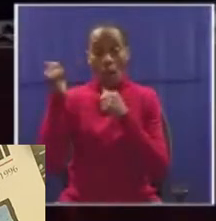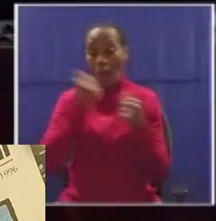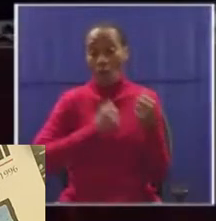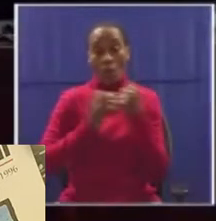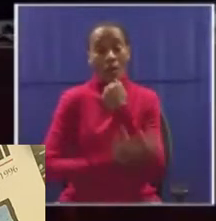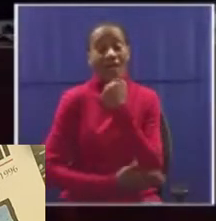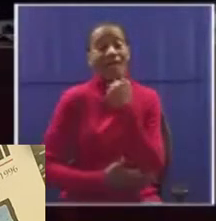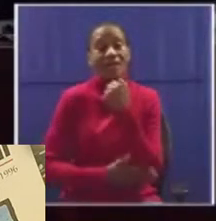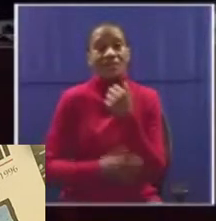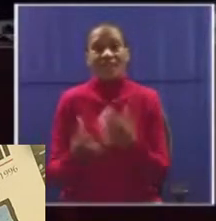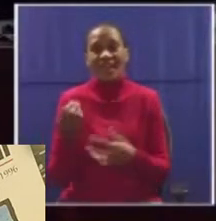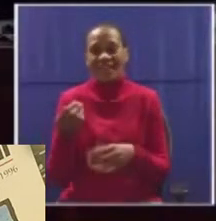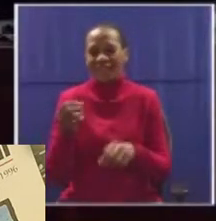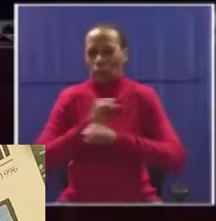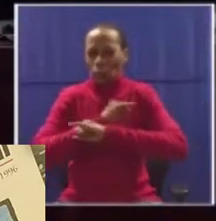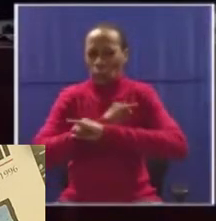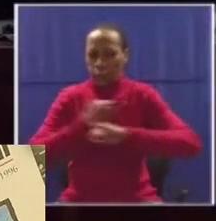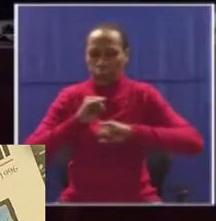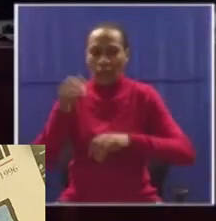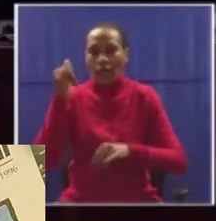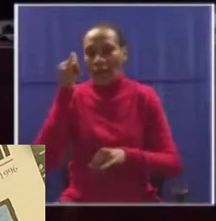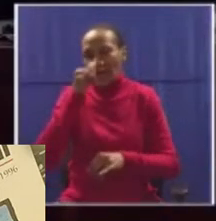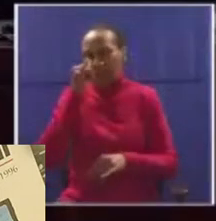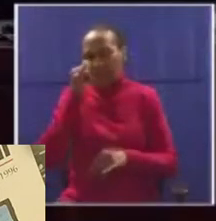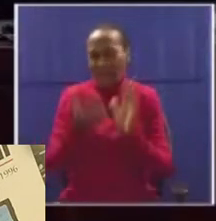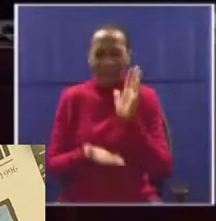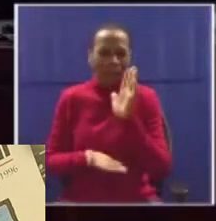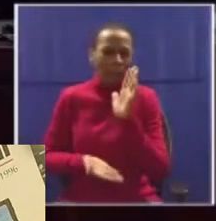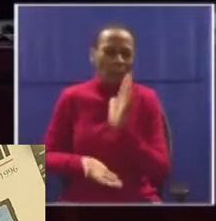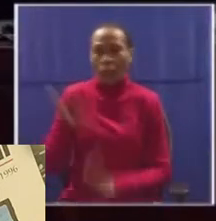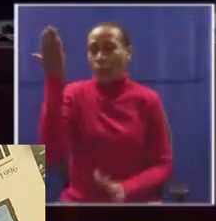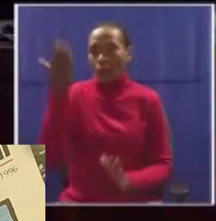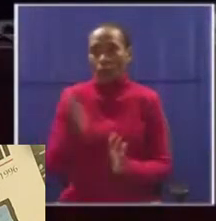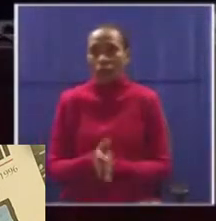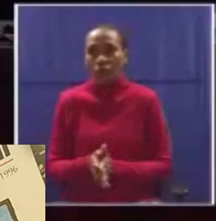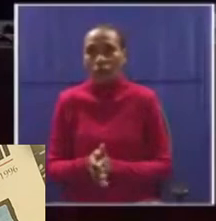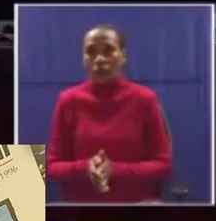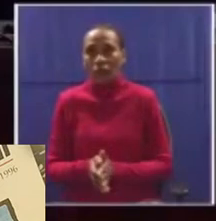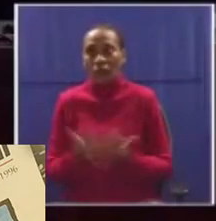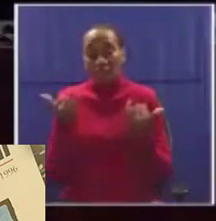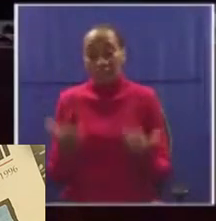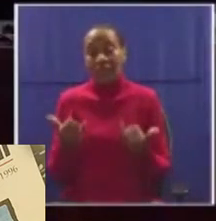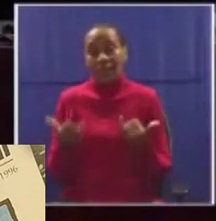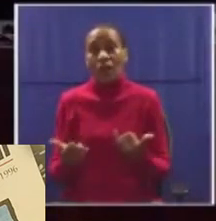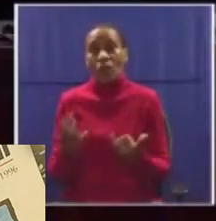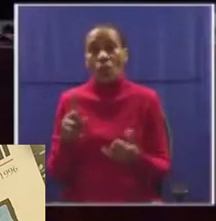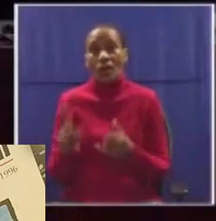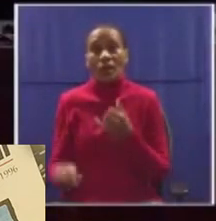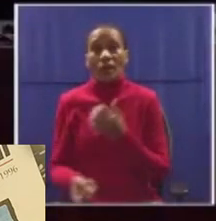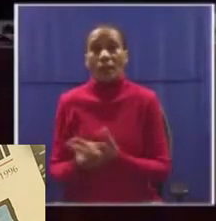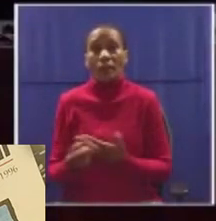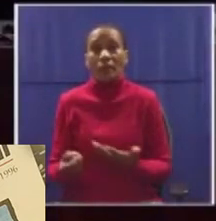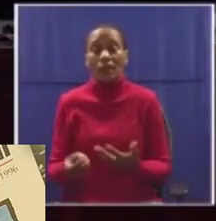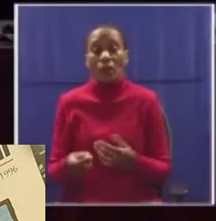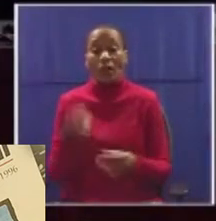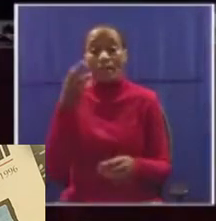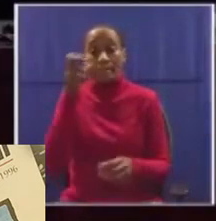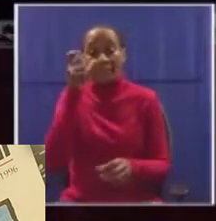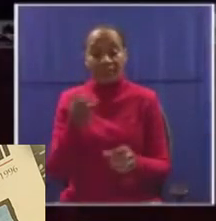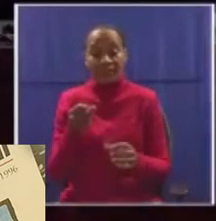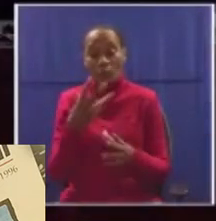is riddled with crime to levels we cannot begin to fathom the latest being the infamous and dangerous Escape